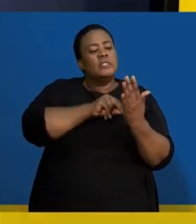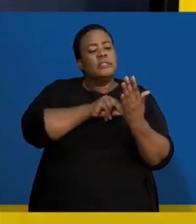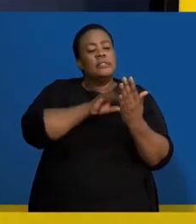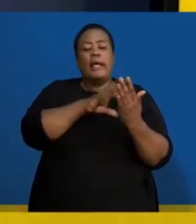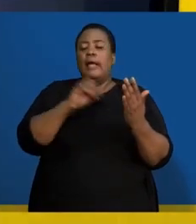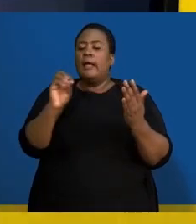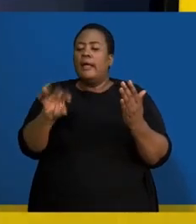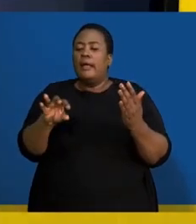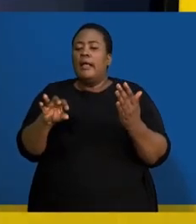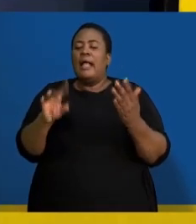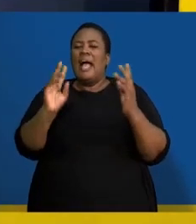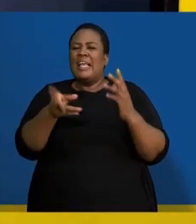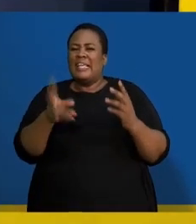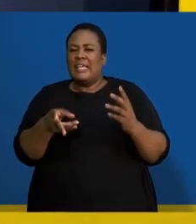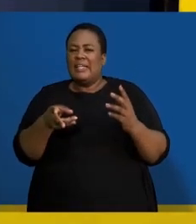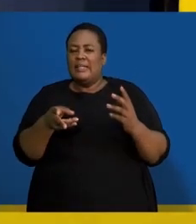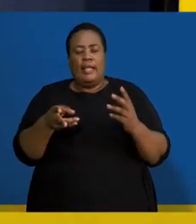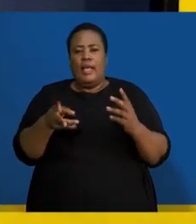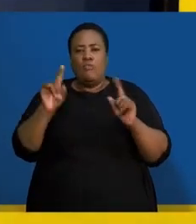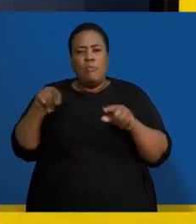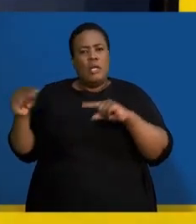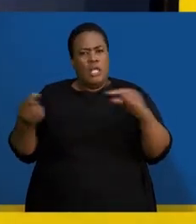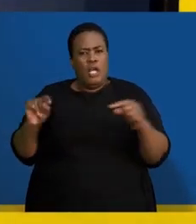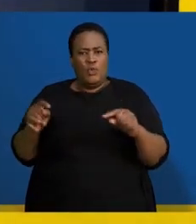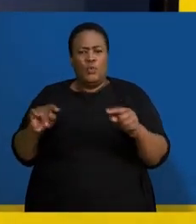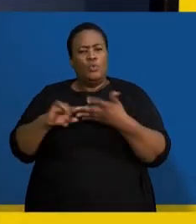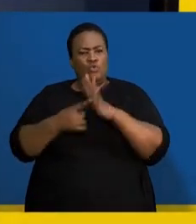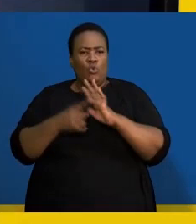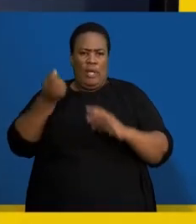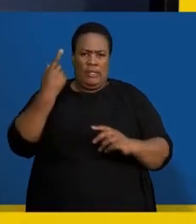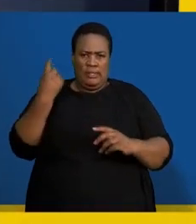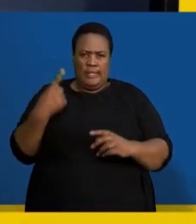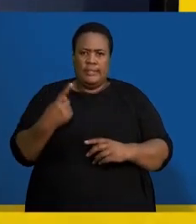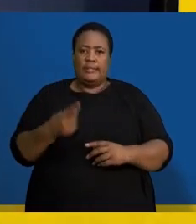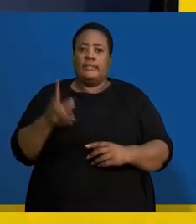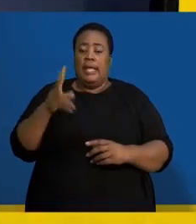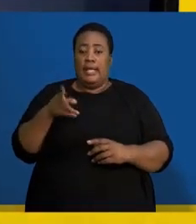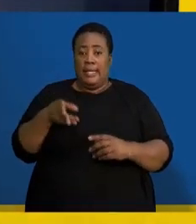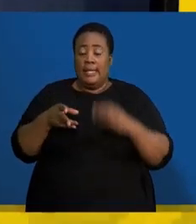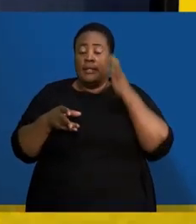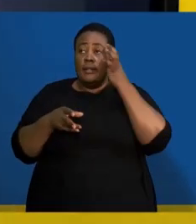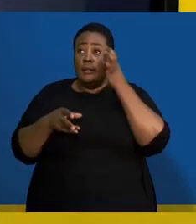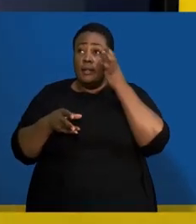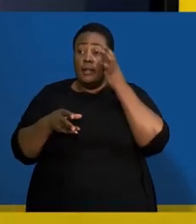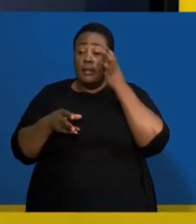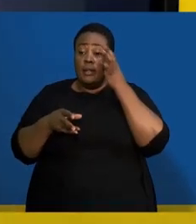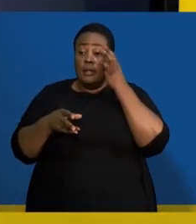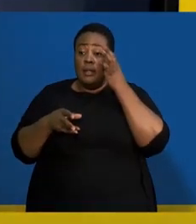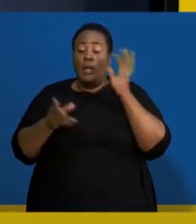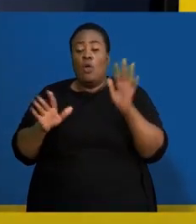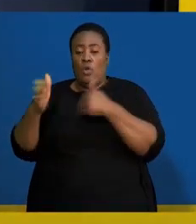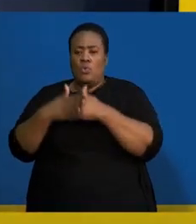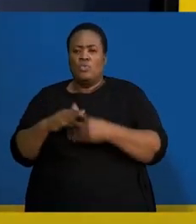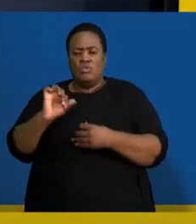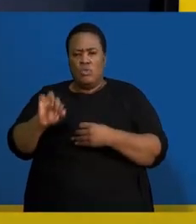textbook. You have to argue. Okay, and then you have to draw a convincing conclusion. Please make